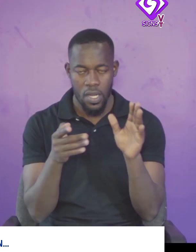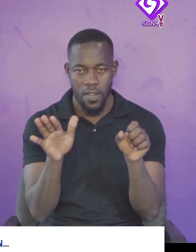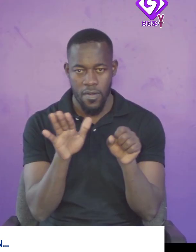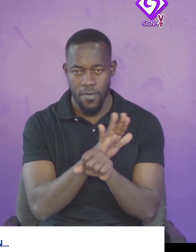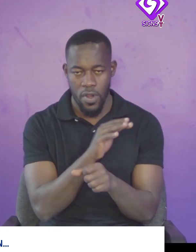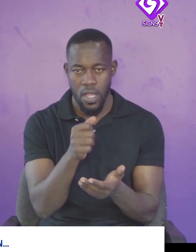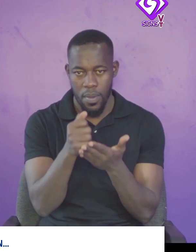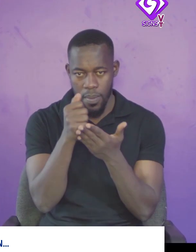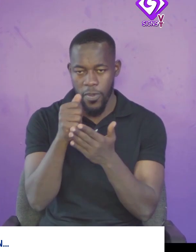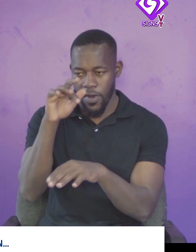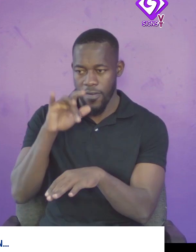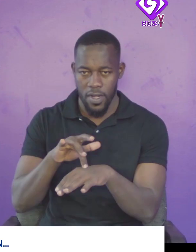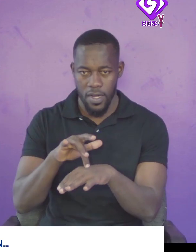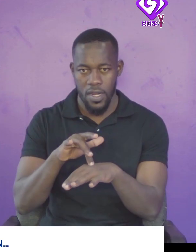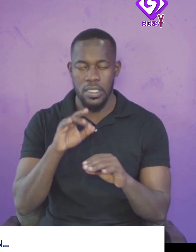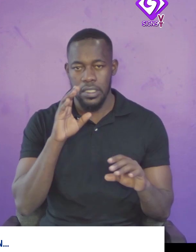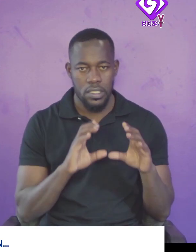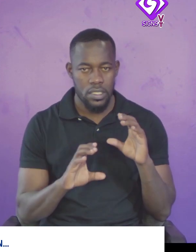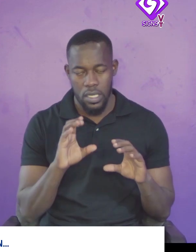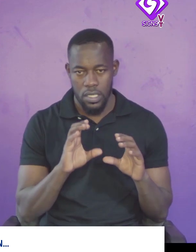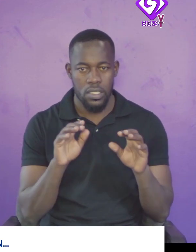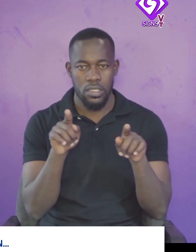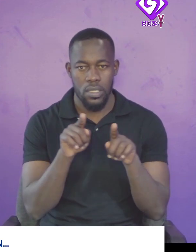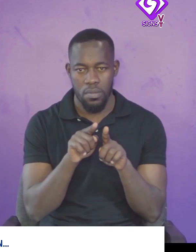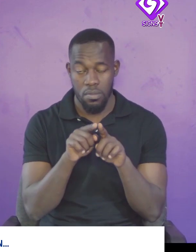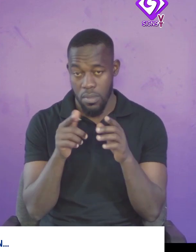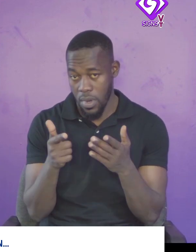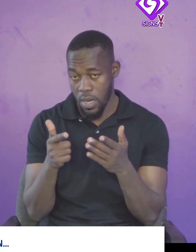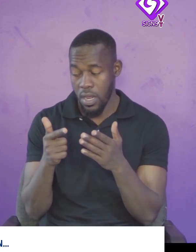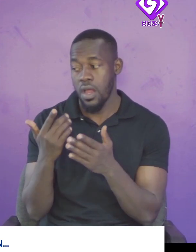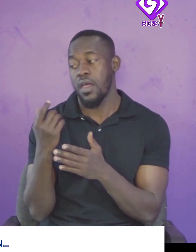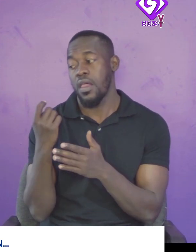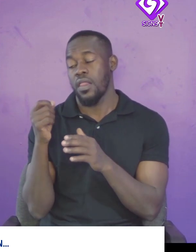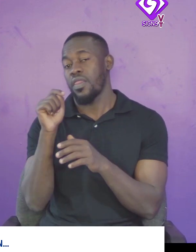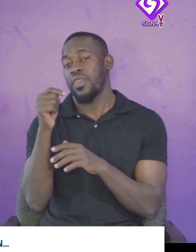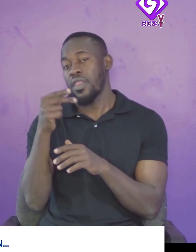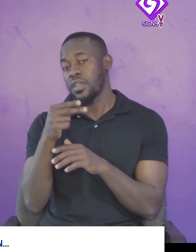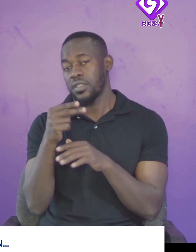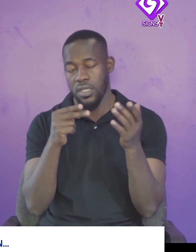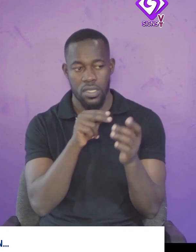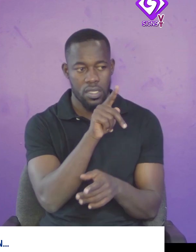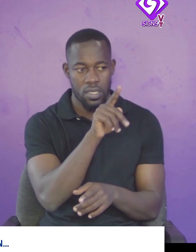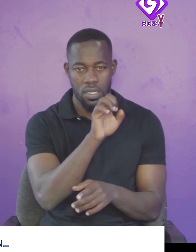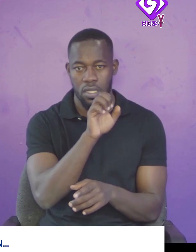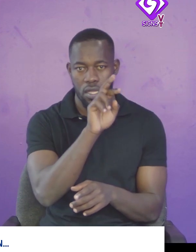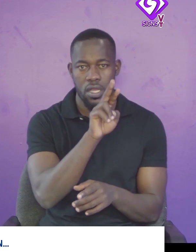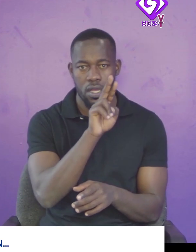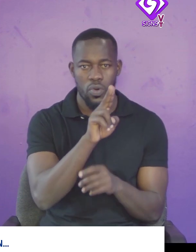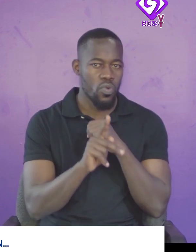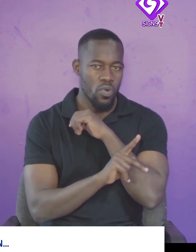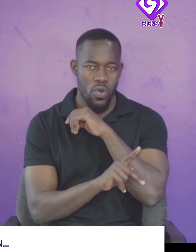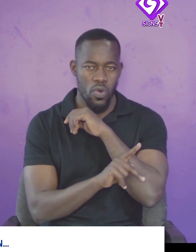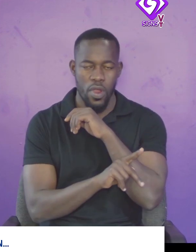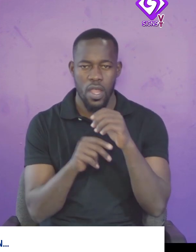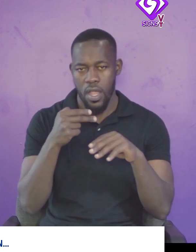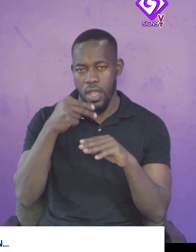affected citizens. This comes after the Kerugoya High Court on Thursday faulted a Gazette notice that had mandated